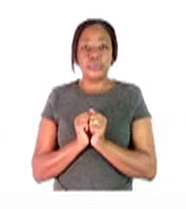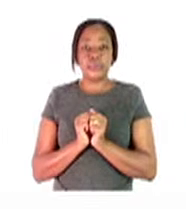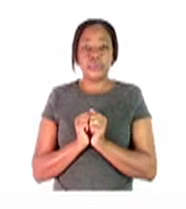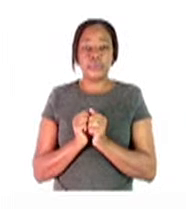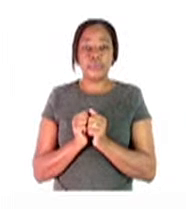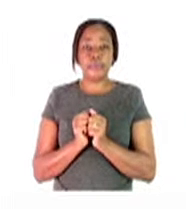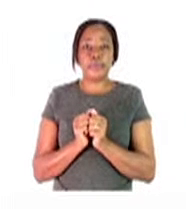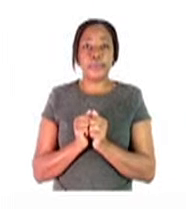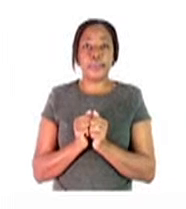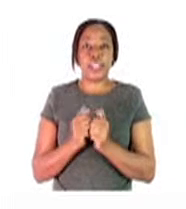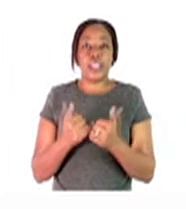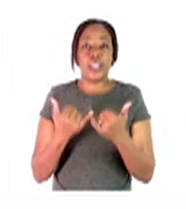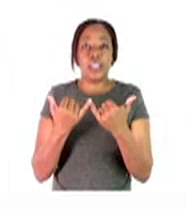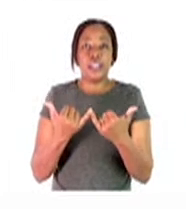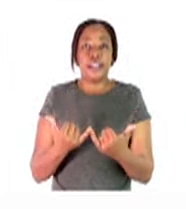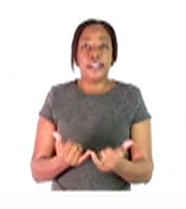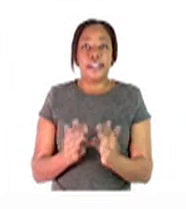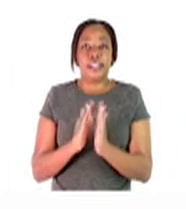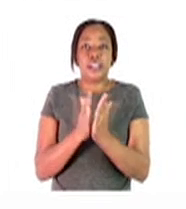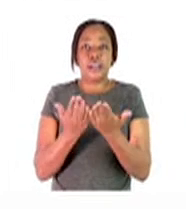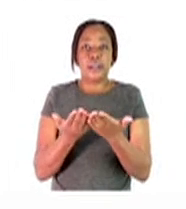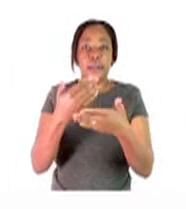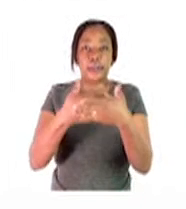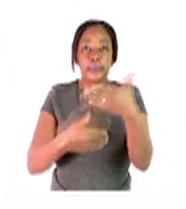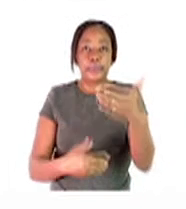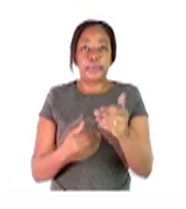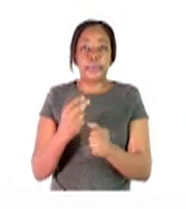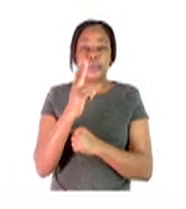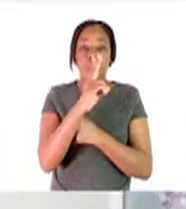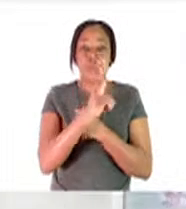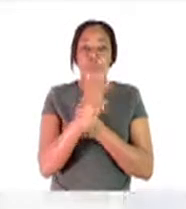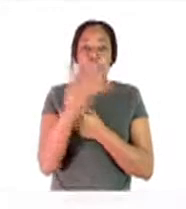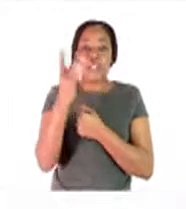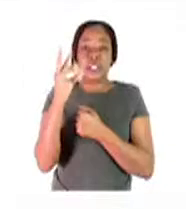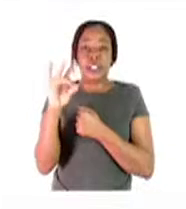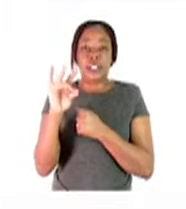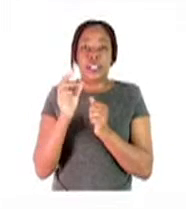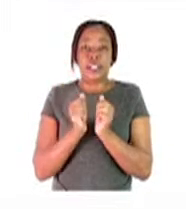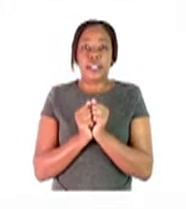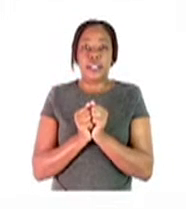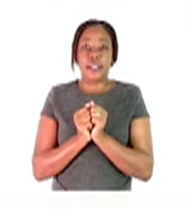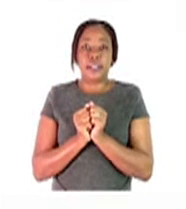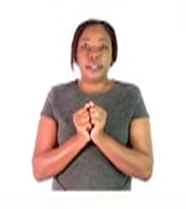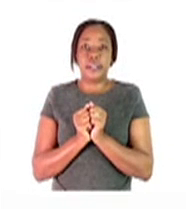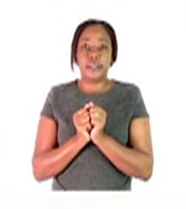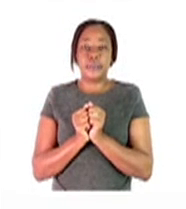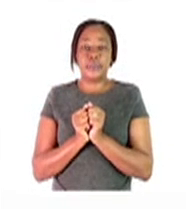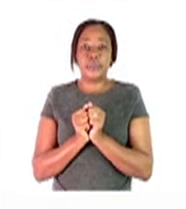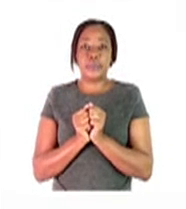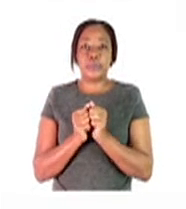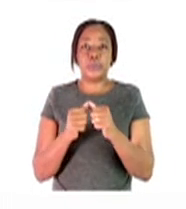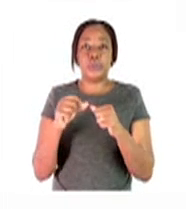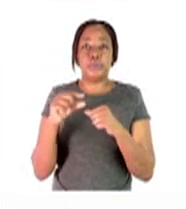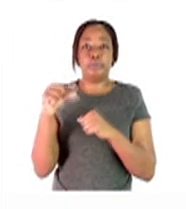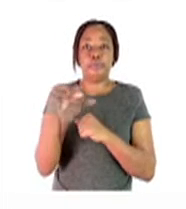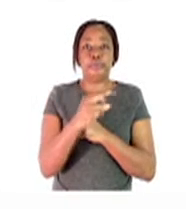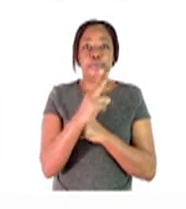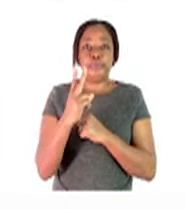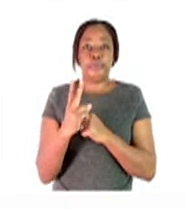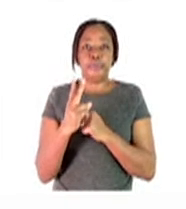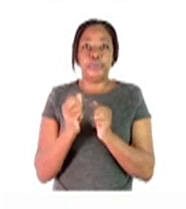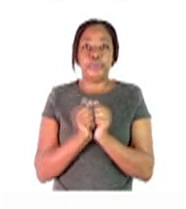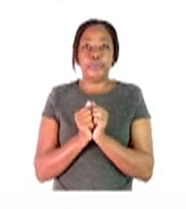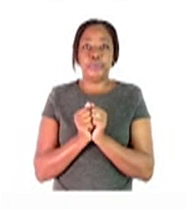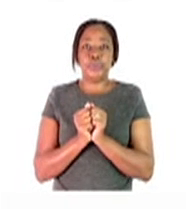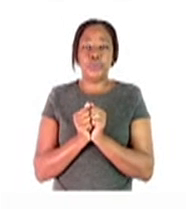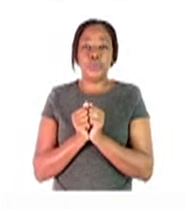Now let's go over to page 28 with the grade 2s. I hope the